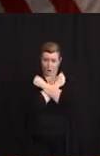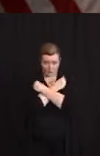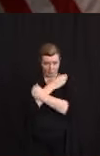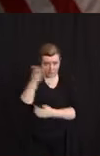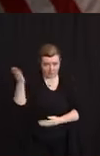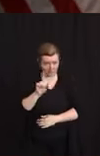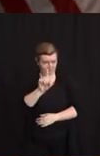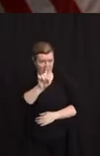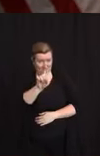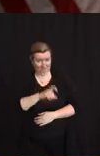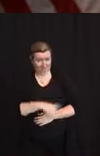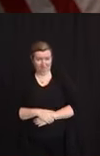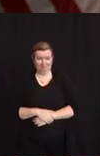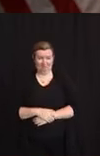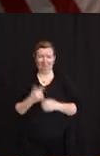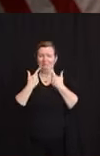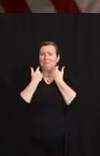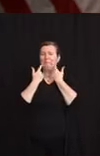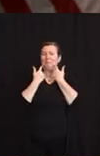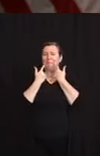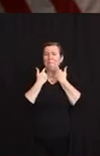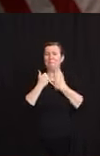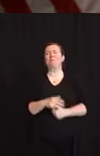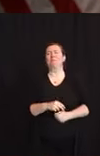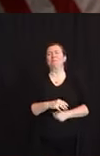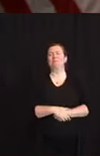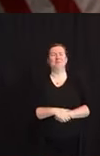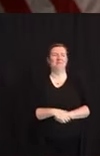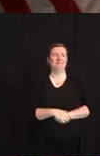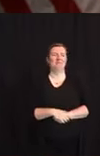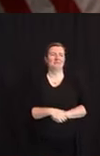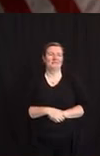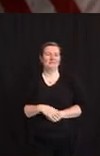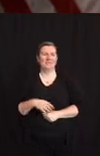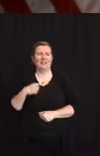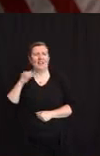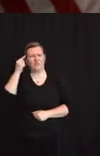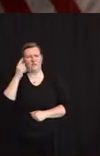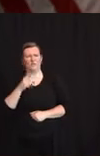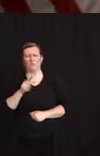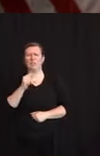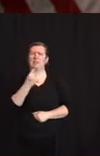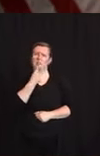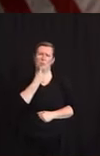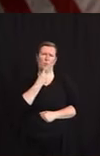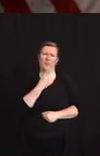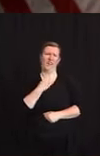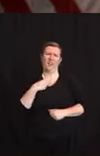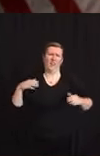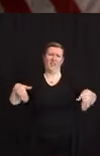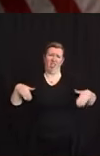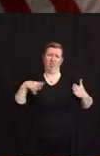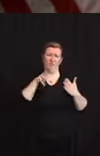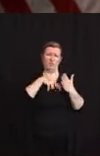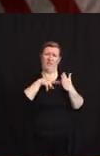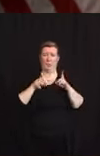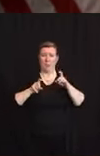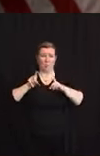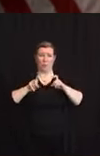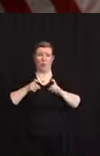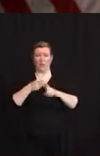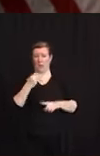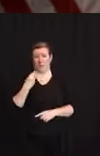Listen, I would just, you're probably going to be disappointed by my answers. I haven't read the poll. One of my colleagues gave me some of the highlights. I've